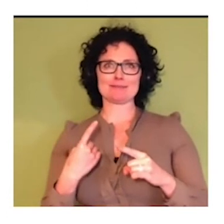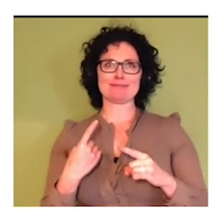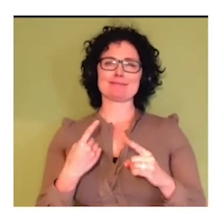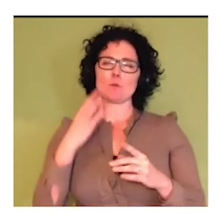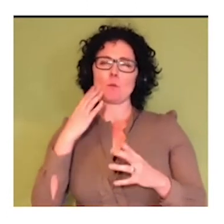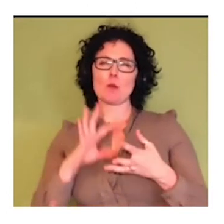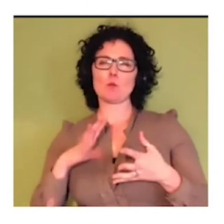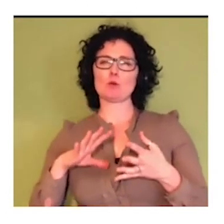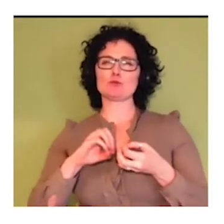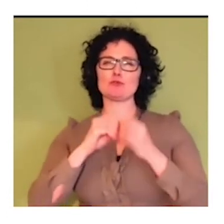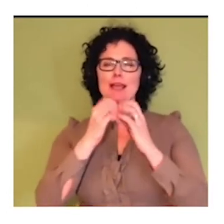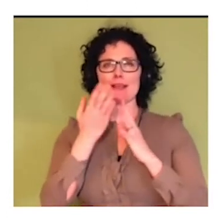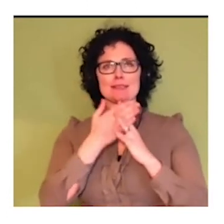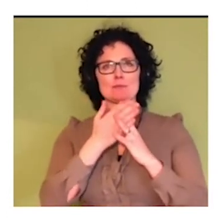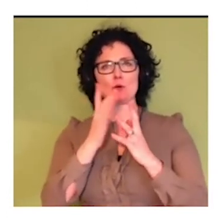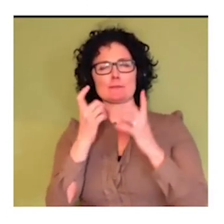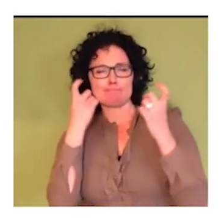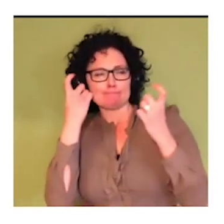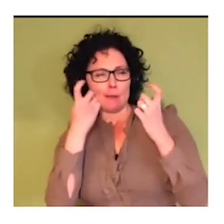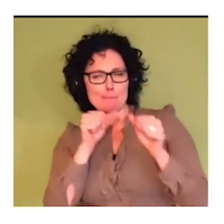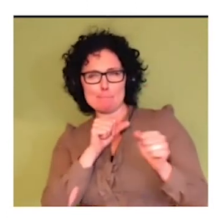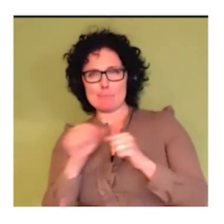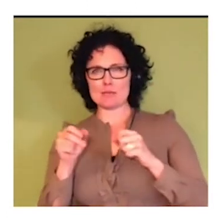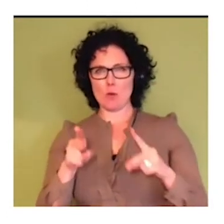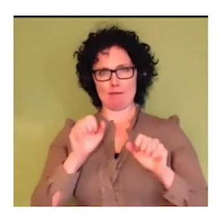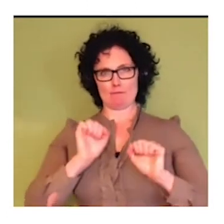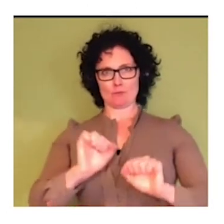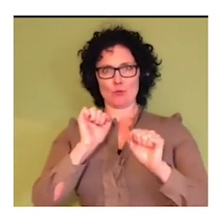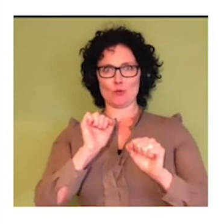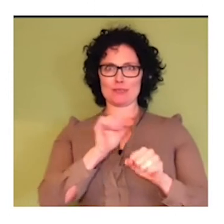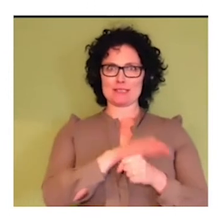thinking about what the best way to do it is in your case.